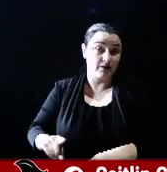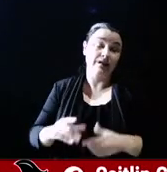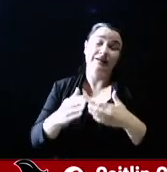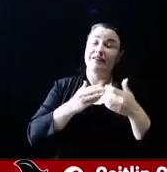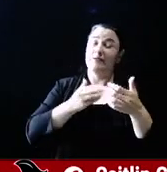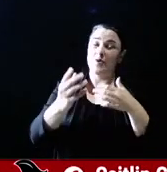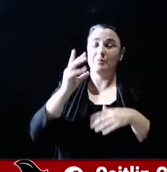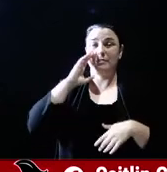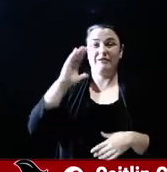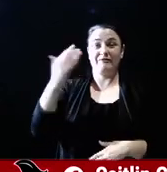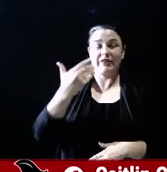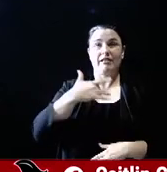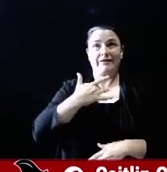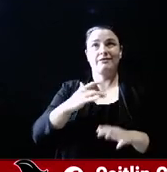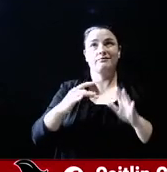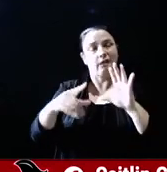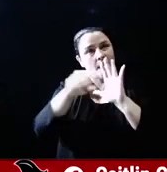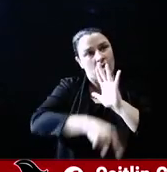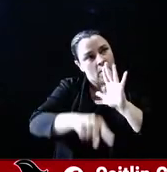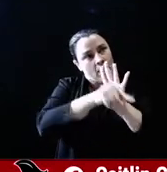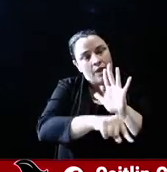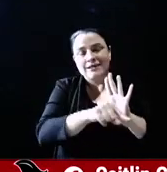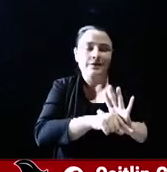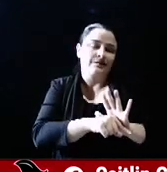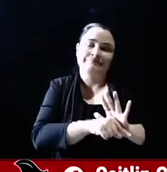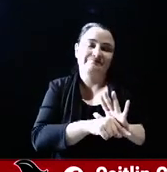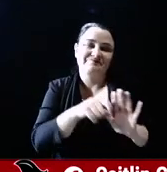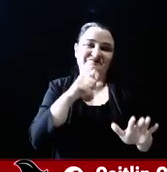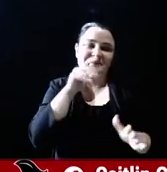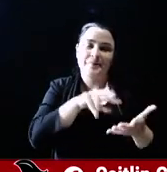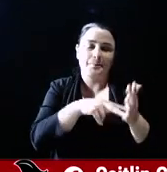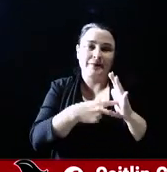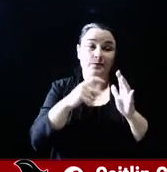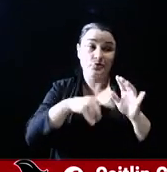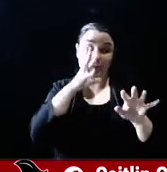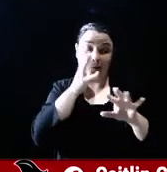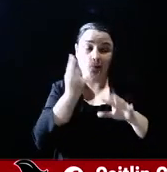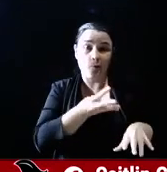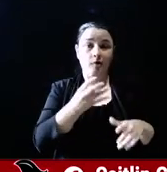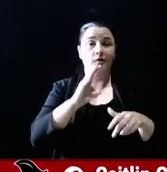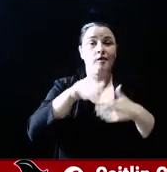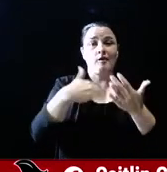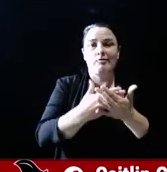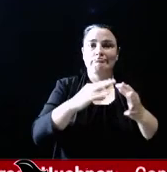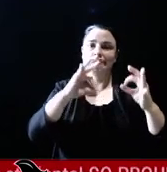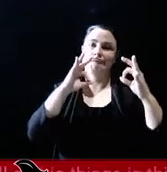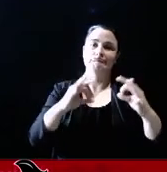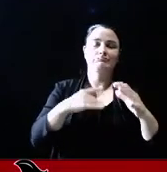it may seem like it's been all negative for us, that doesn't mean we should ignore the amazing work and achievements of our class of